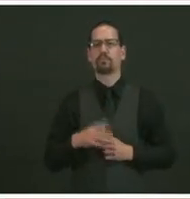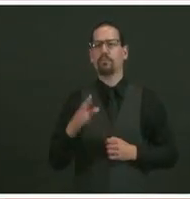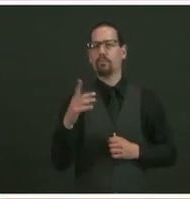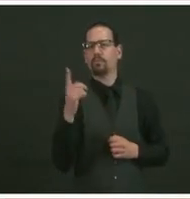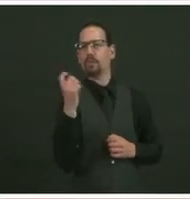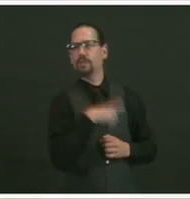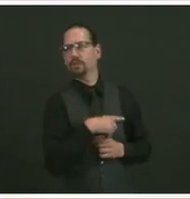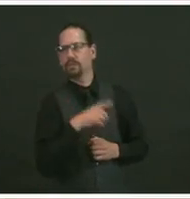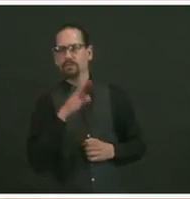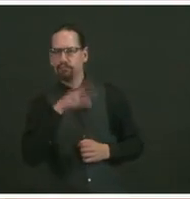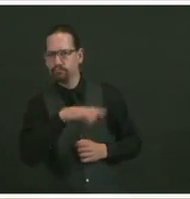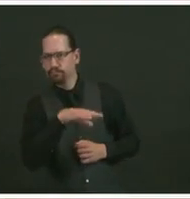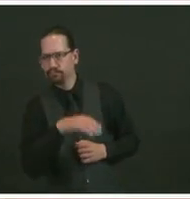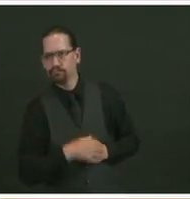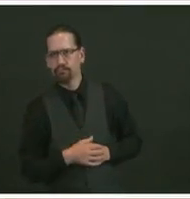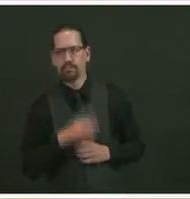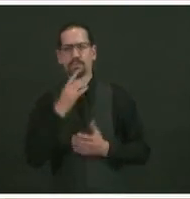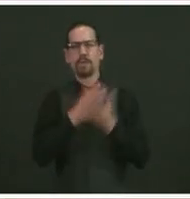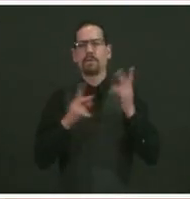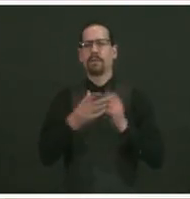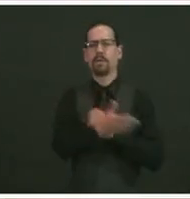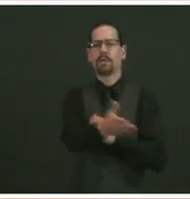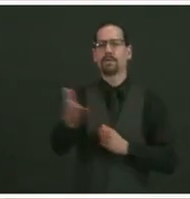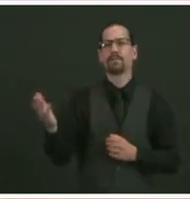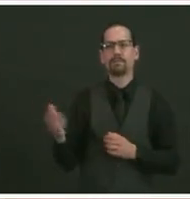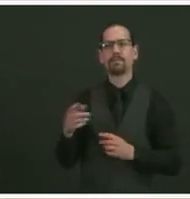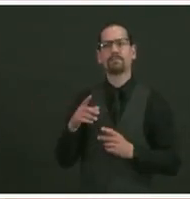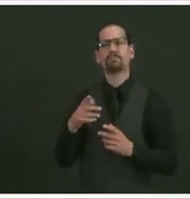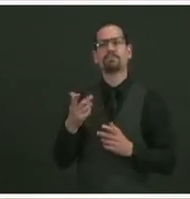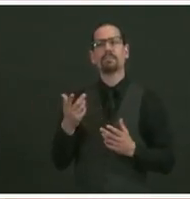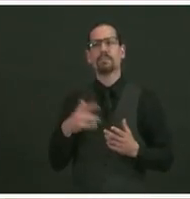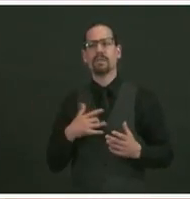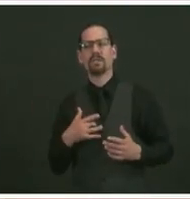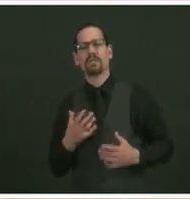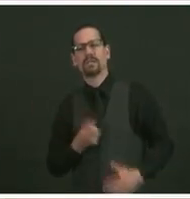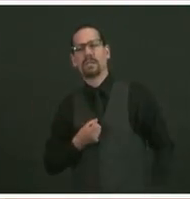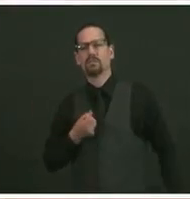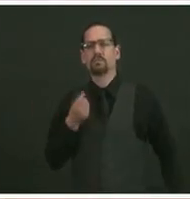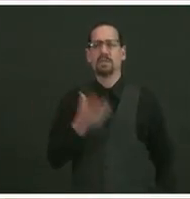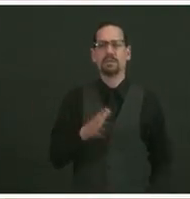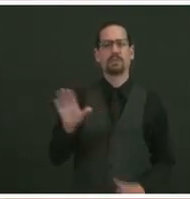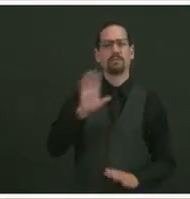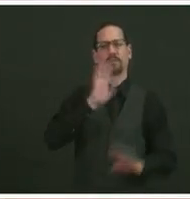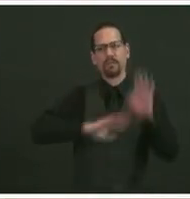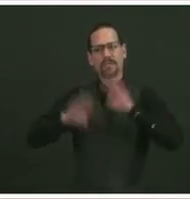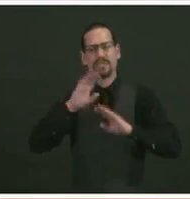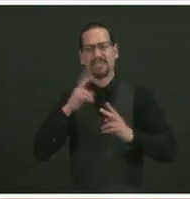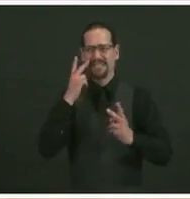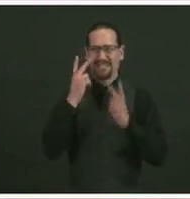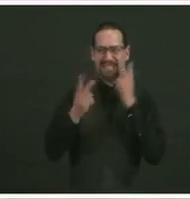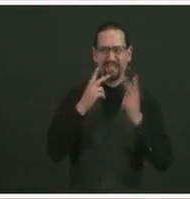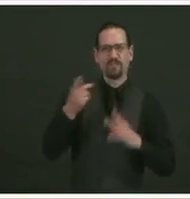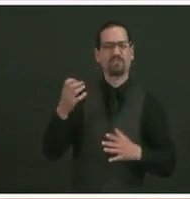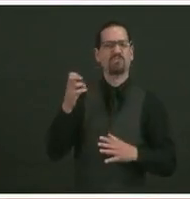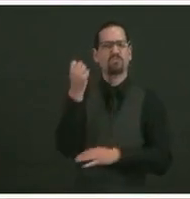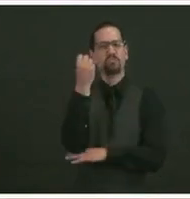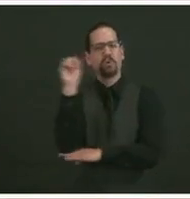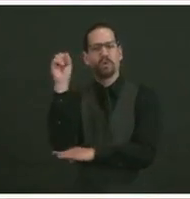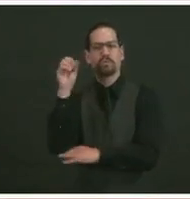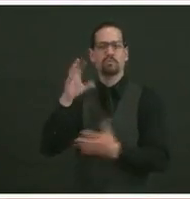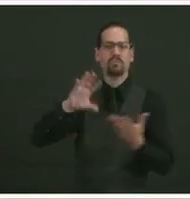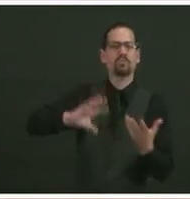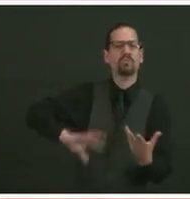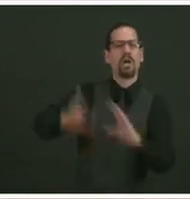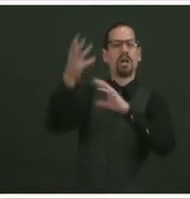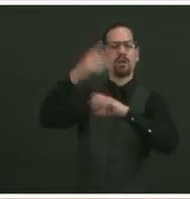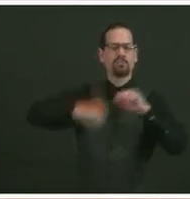we're hearing from our viewers, our readers, our listeners who are watching these protests happening, large gatherings, who are saying to us, well, then why can't I